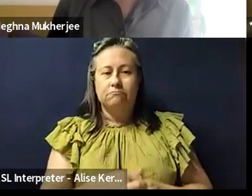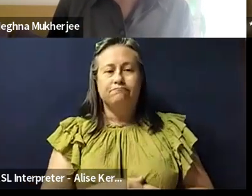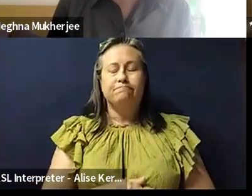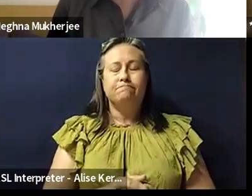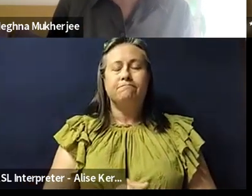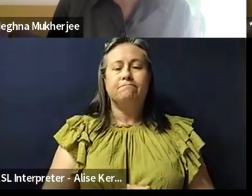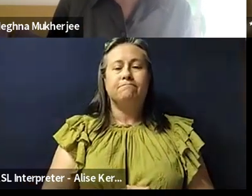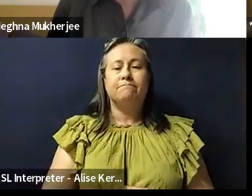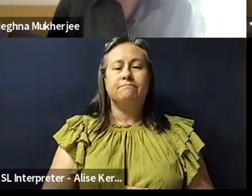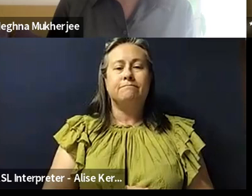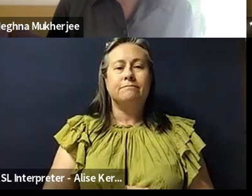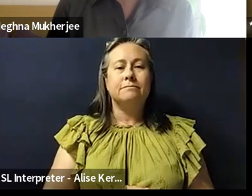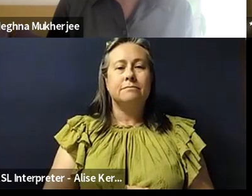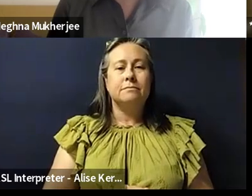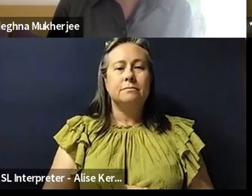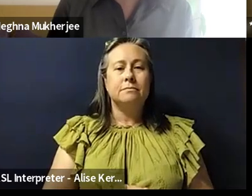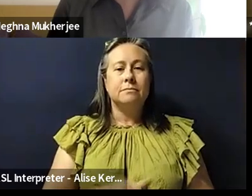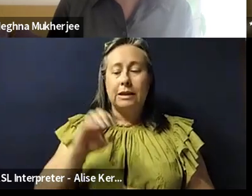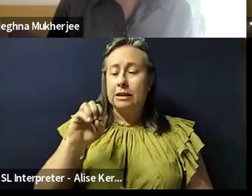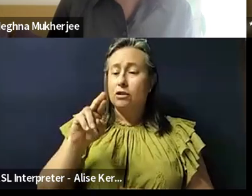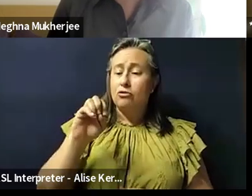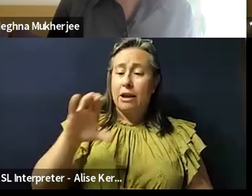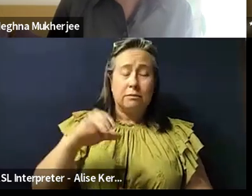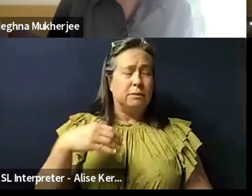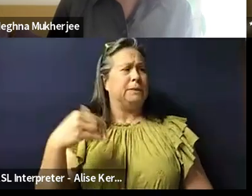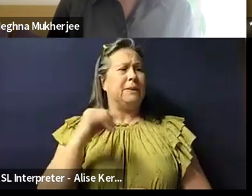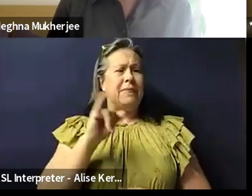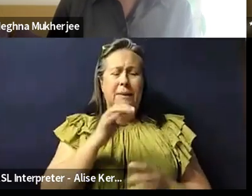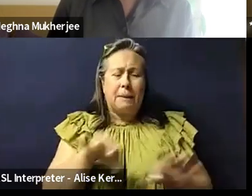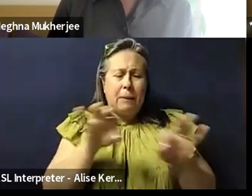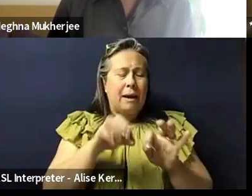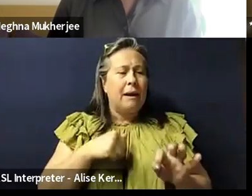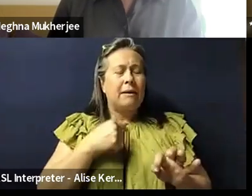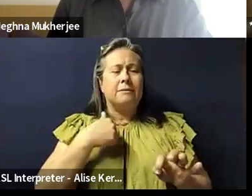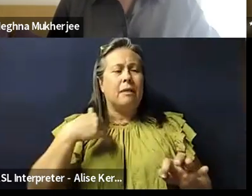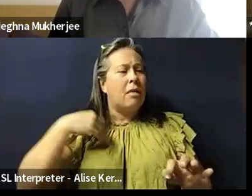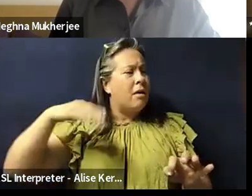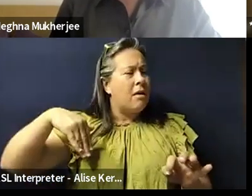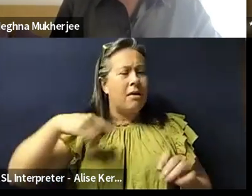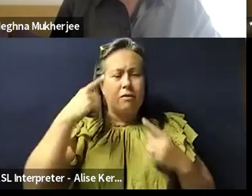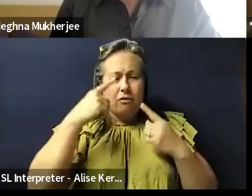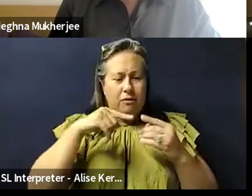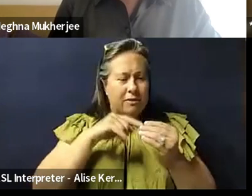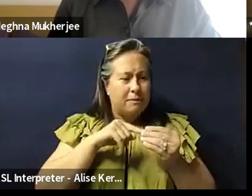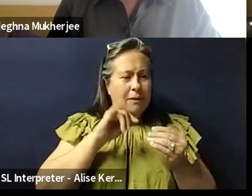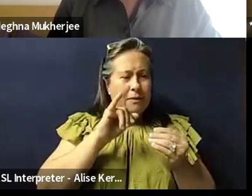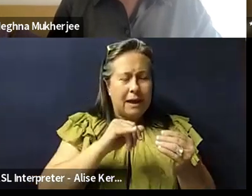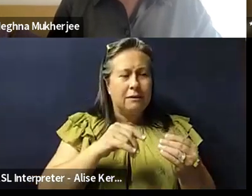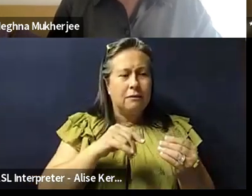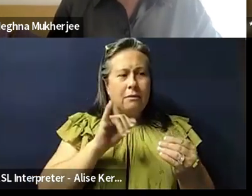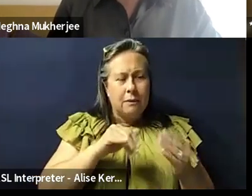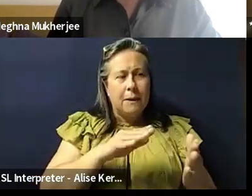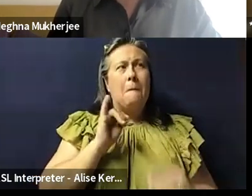I'll stop there. No, that's really important, and I hadn't thought of it that way. I think that's really interesting how